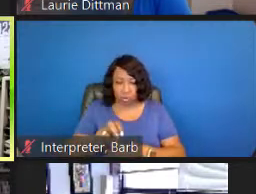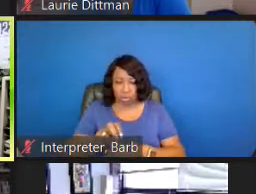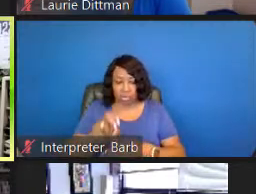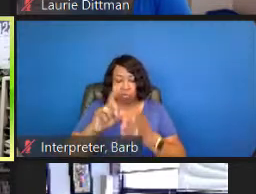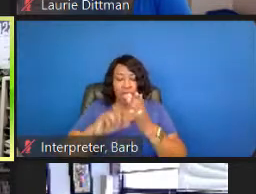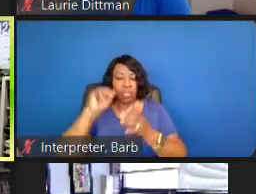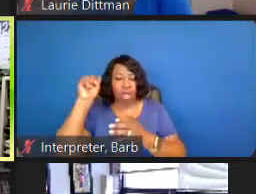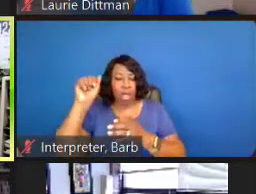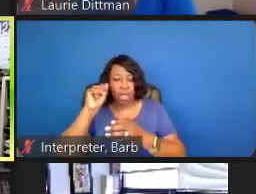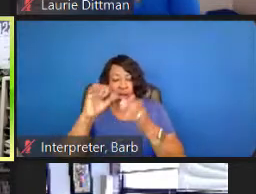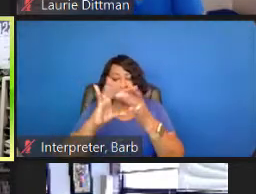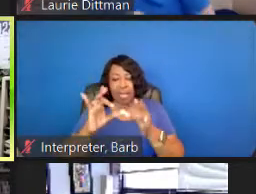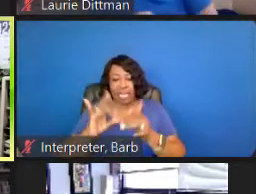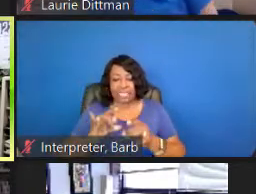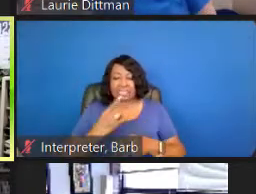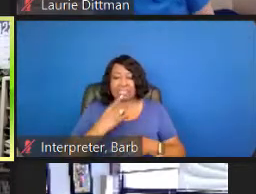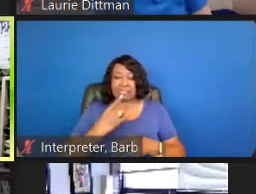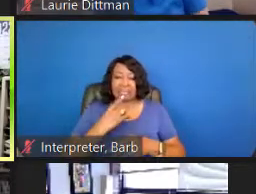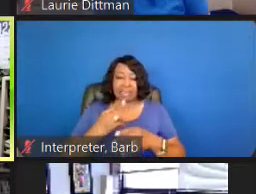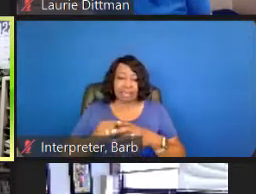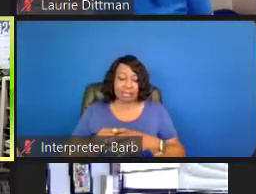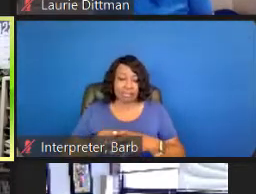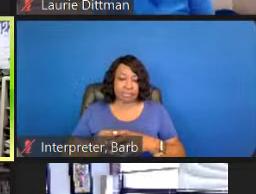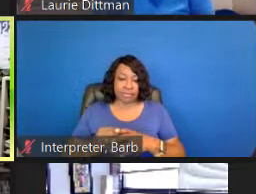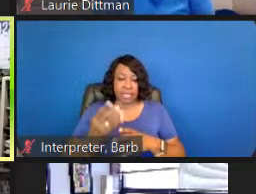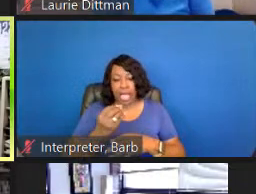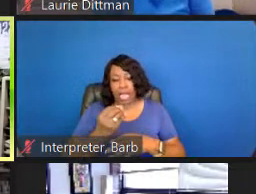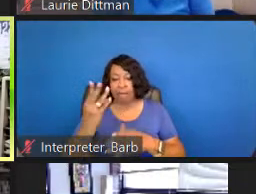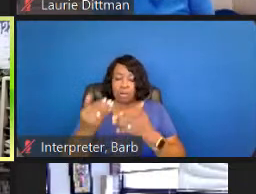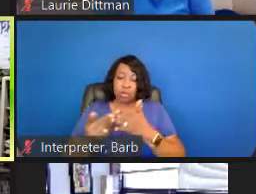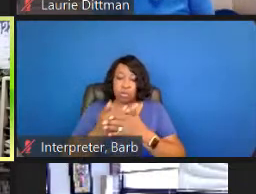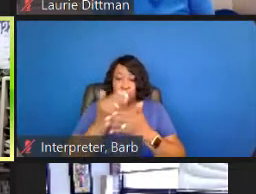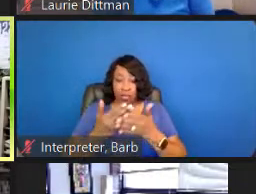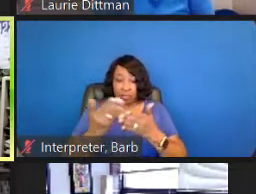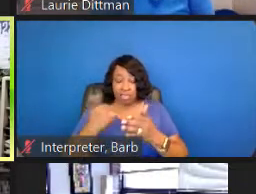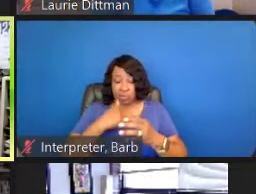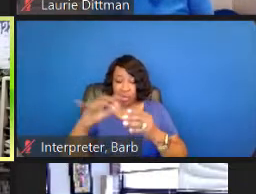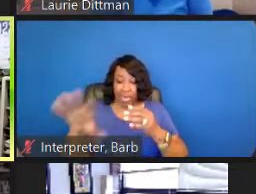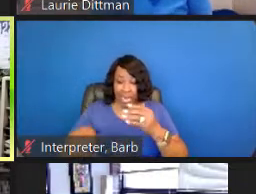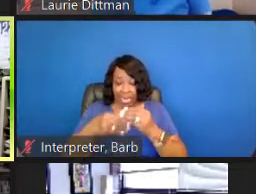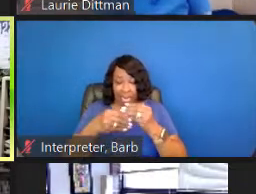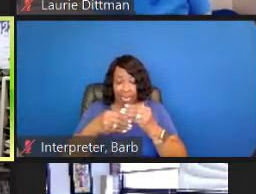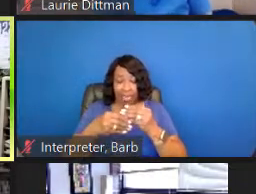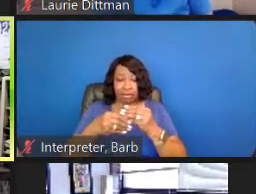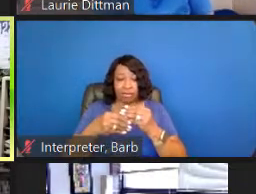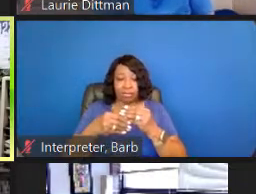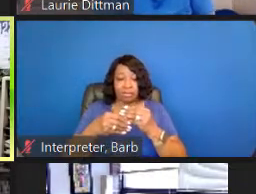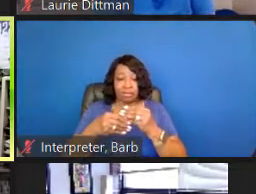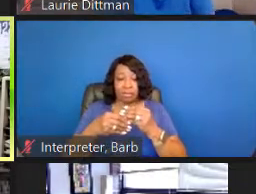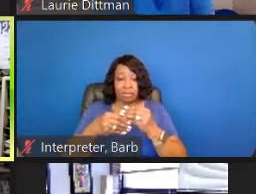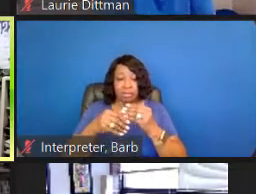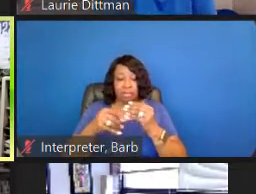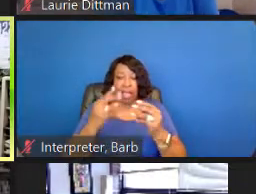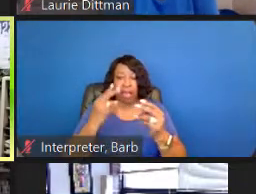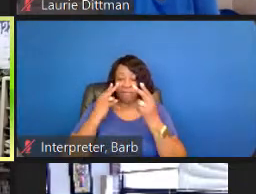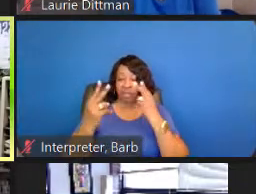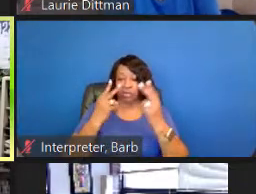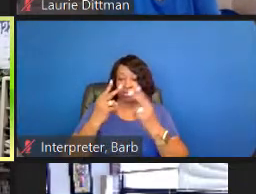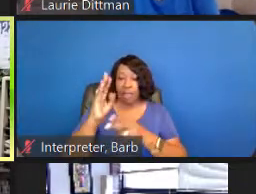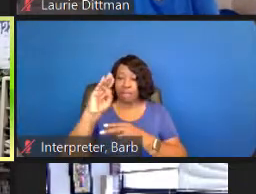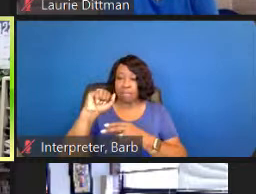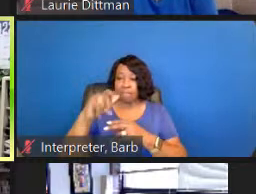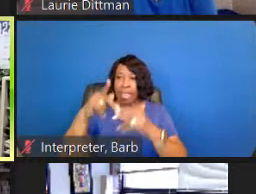message is saying. A couple of new features we added is we added a visual map